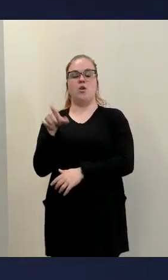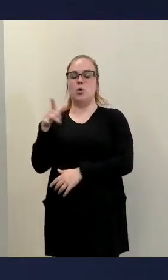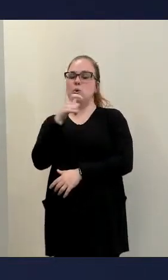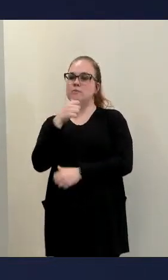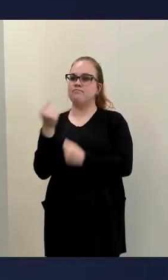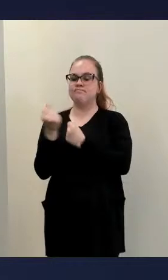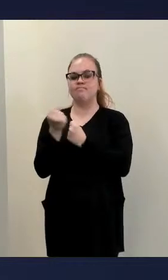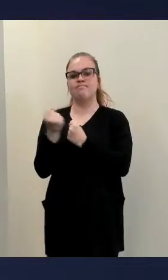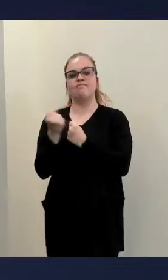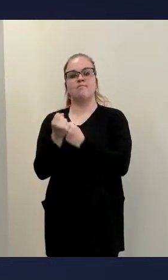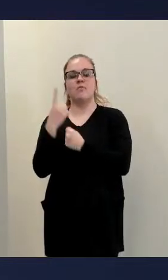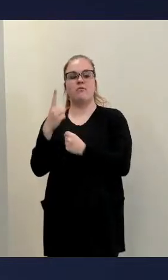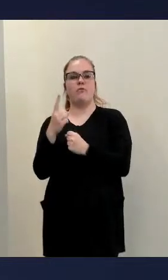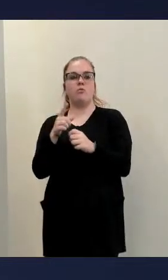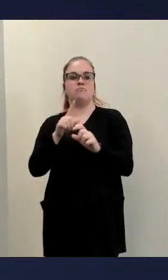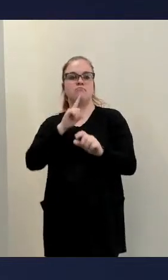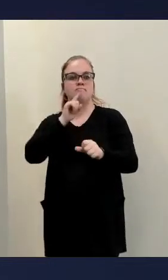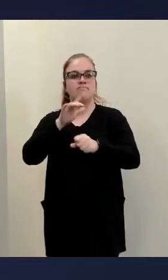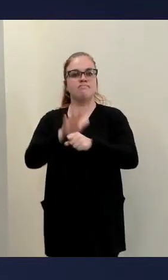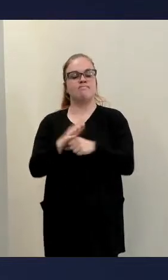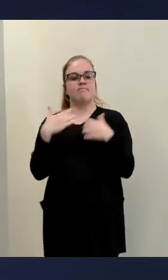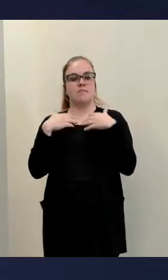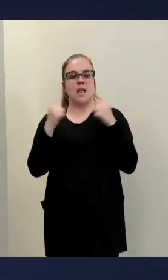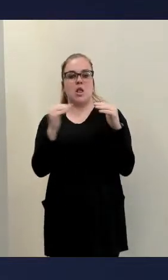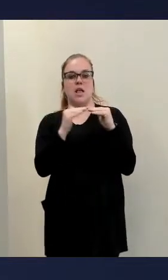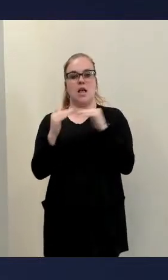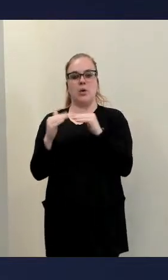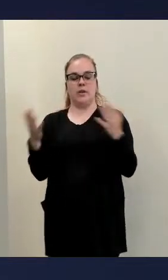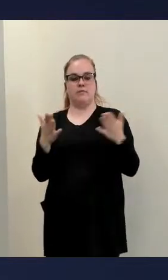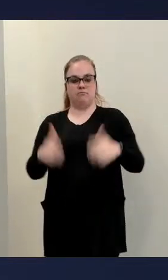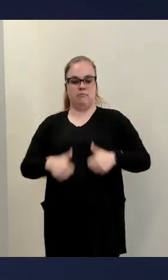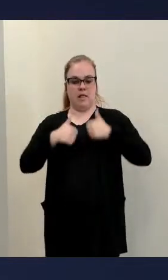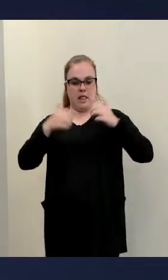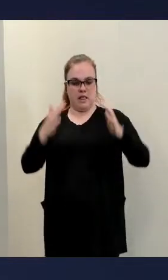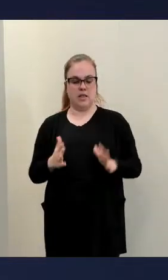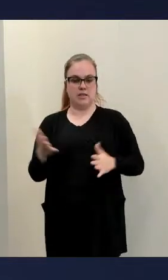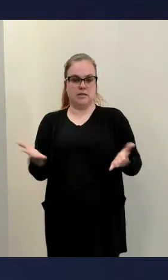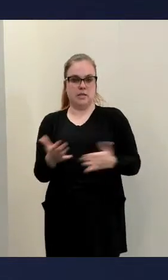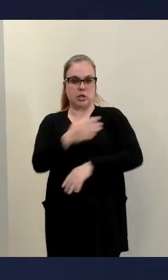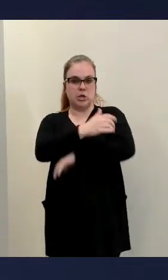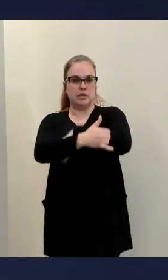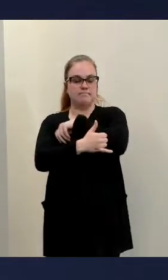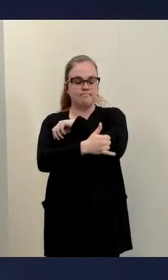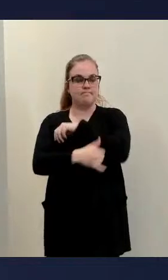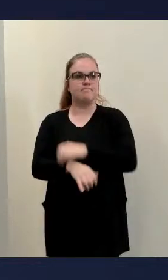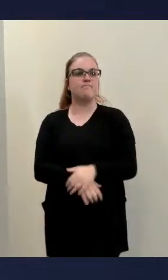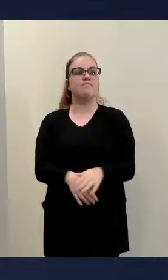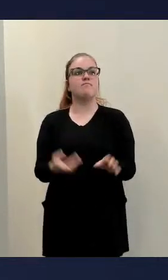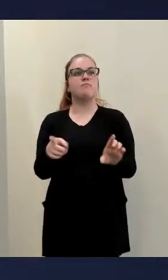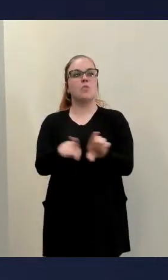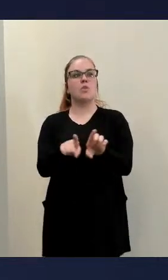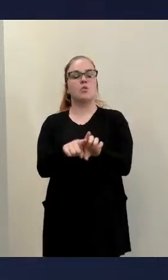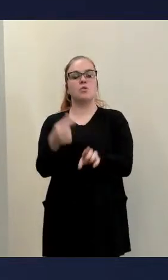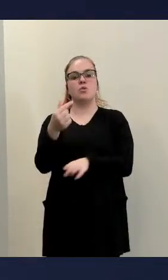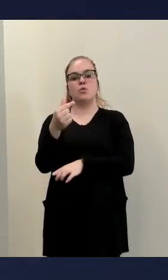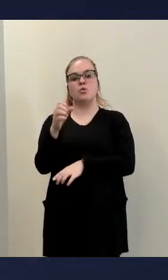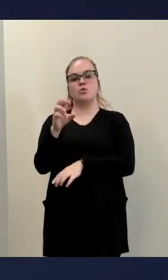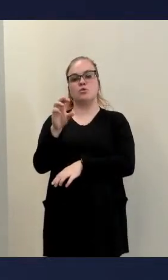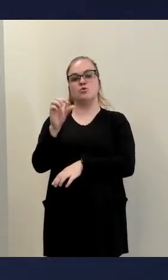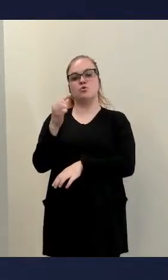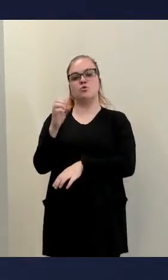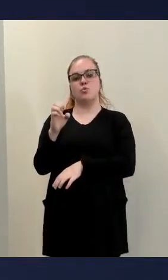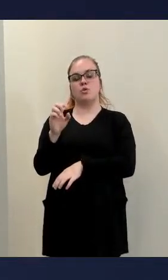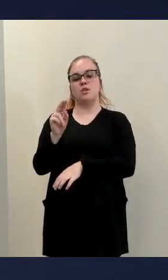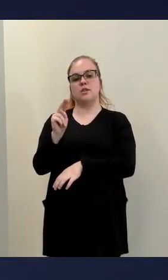advocate for ensuring health equity among our residents in Erie County. And we're joined by Reverend George Nicholas, who's been an advocate